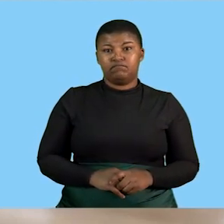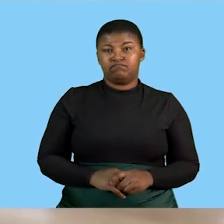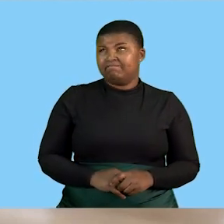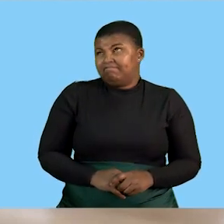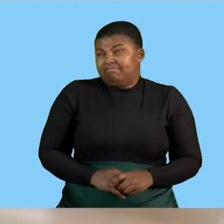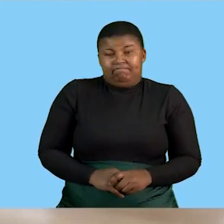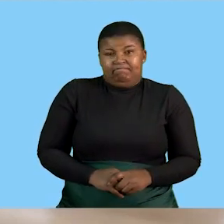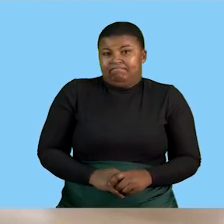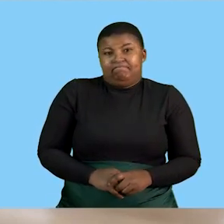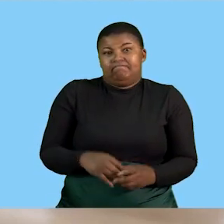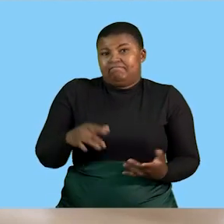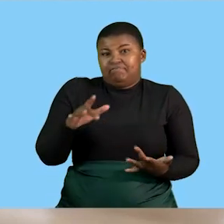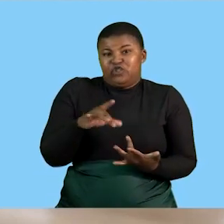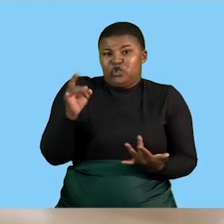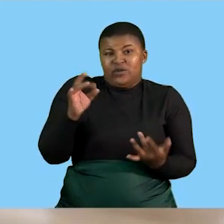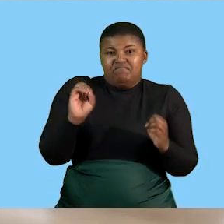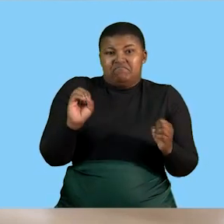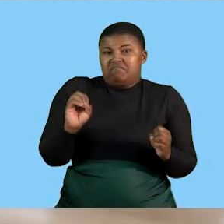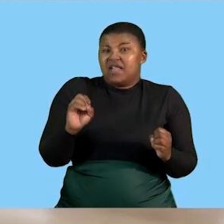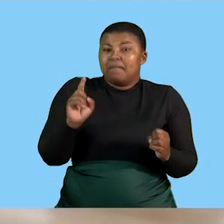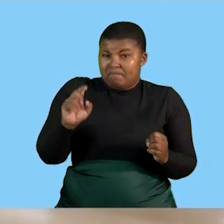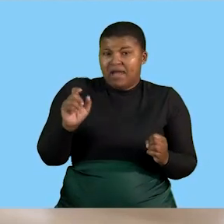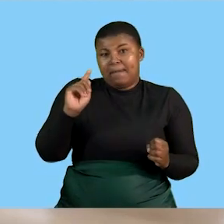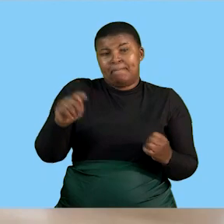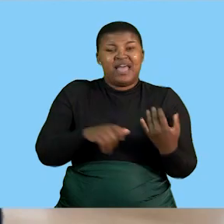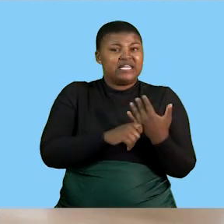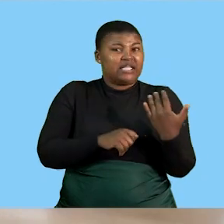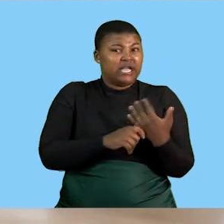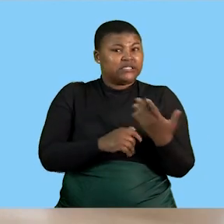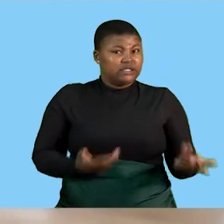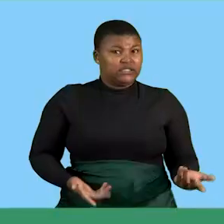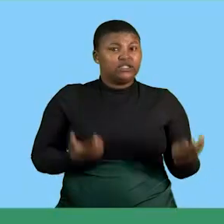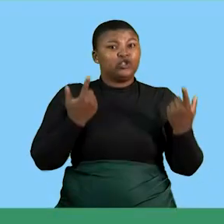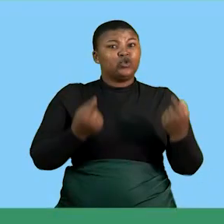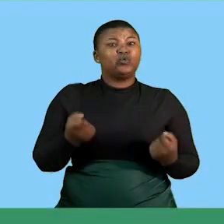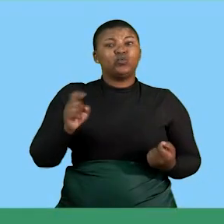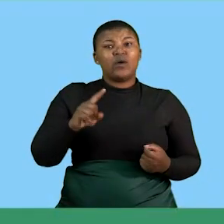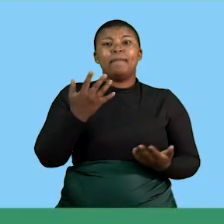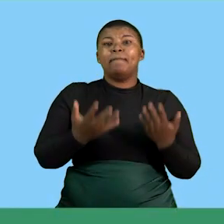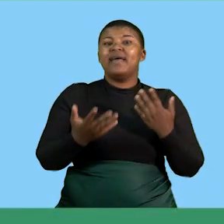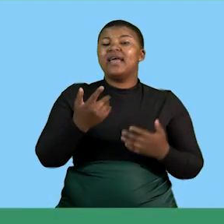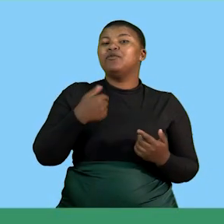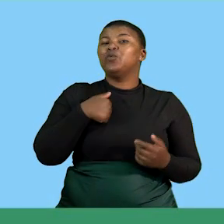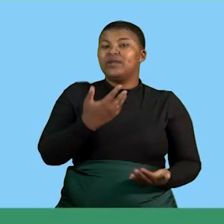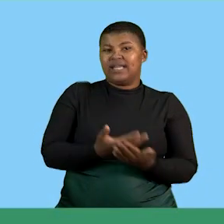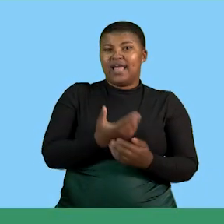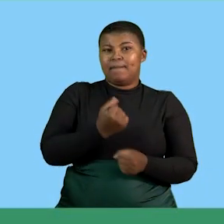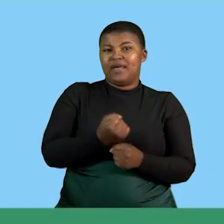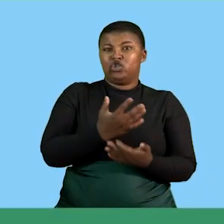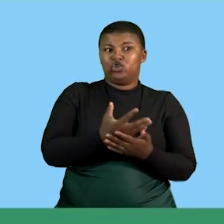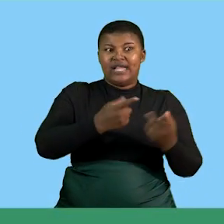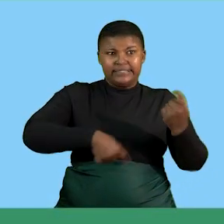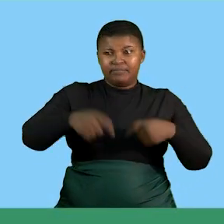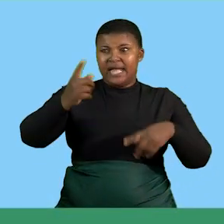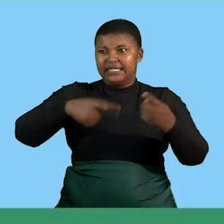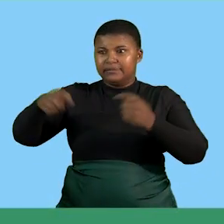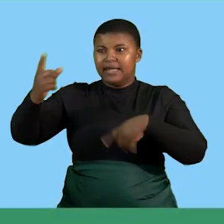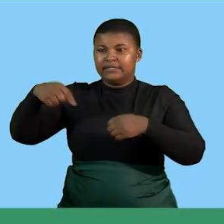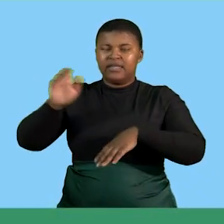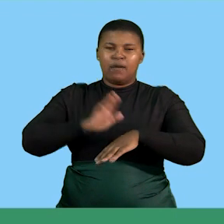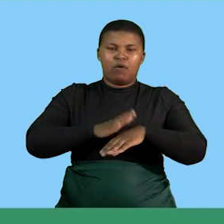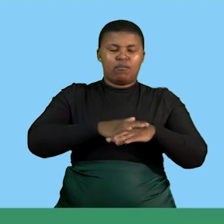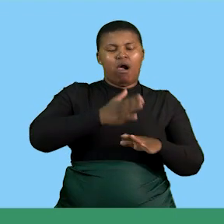taxes. For instance, the government says we have to pay less VAT, so that means we have less expenses and therefore we will